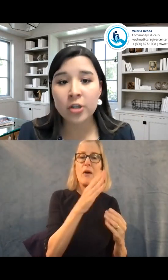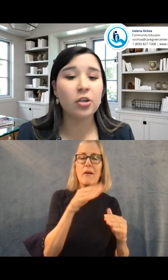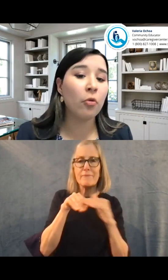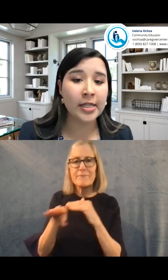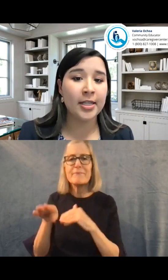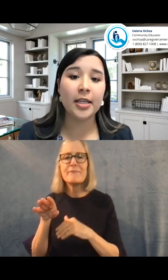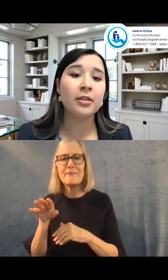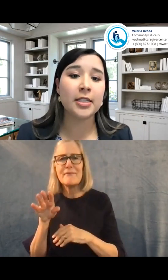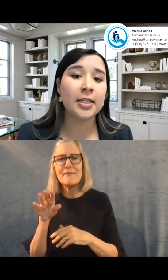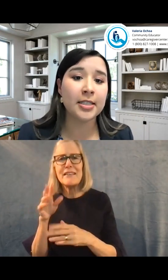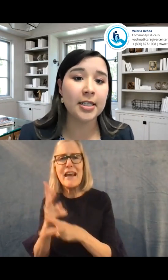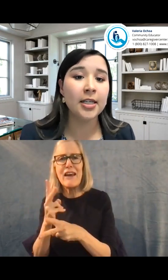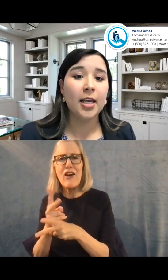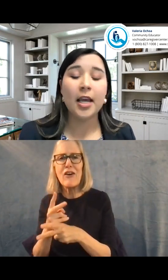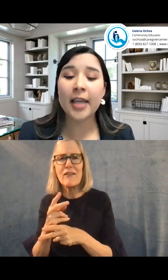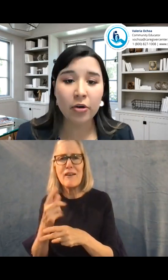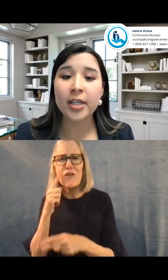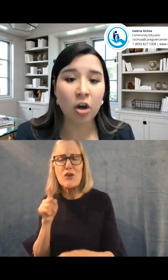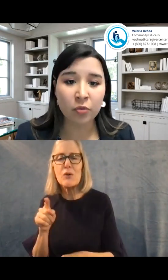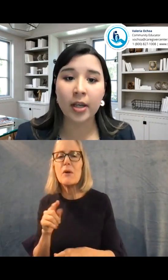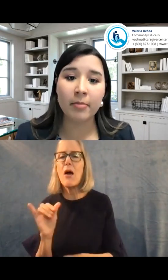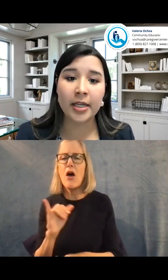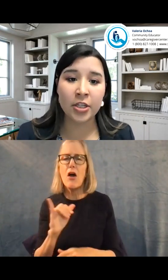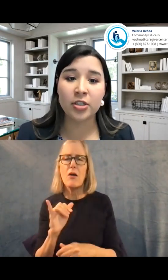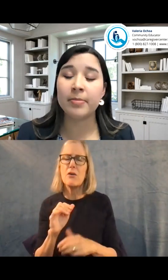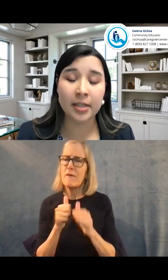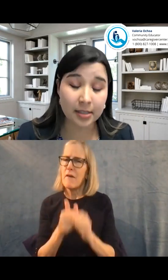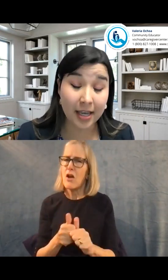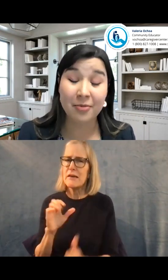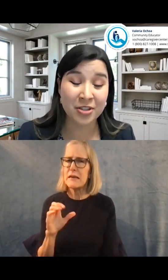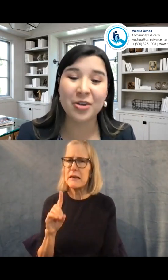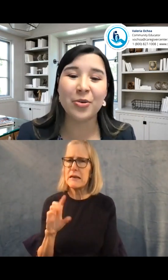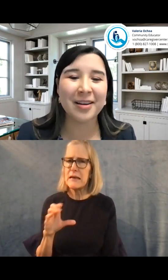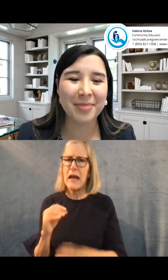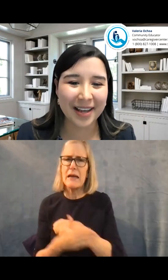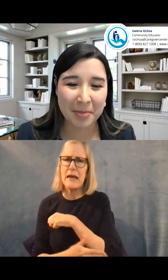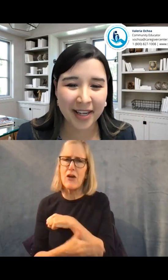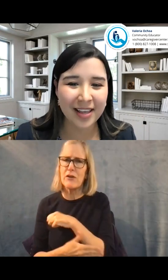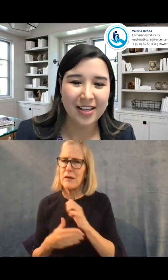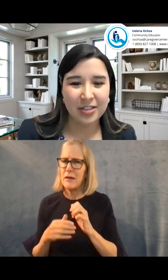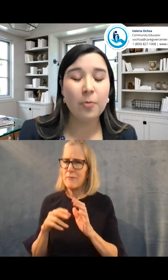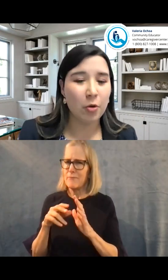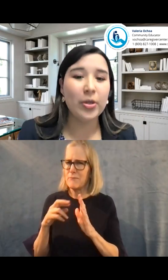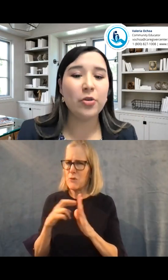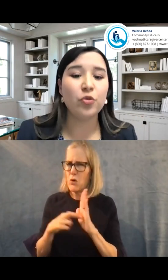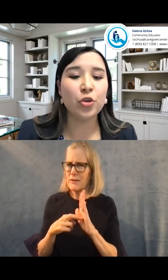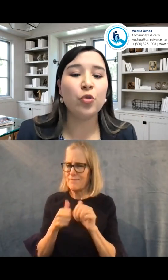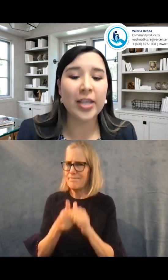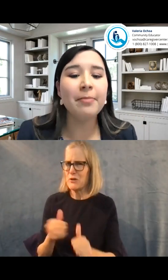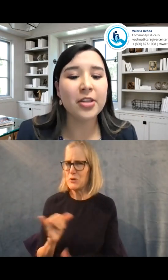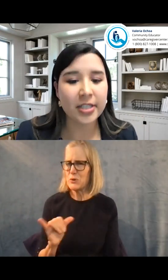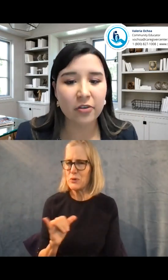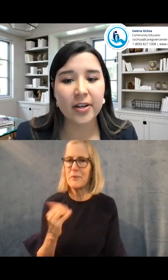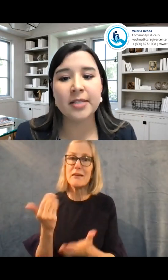Of course, always taking the CDC and county health recommendations, because again, we're still in a pandemic. So, but we